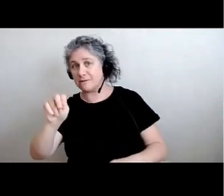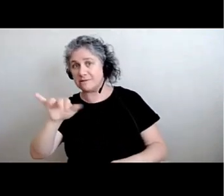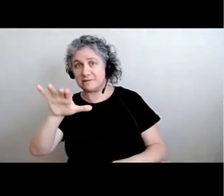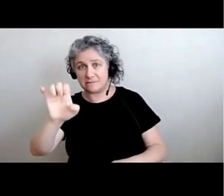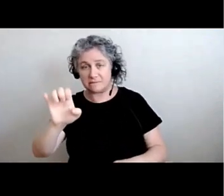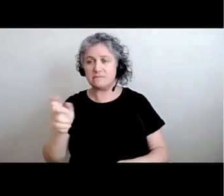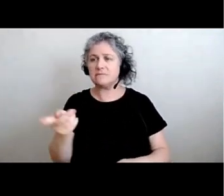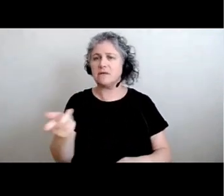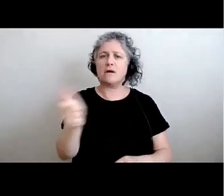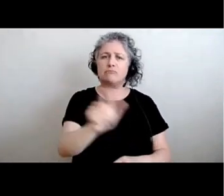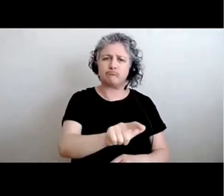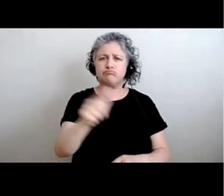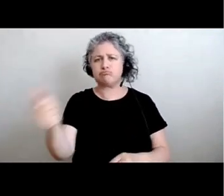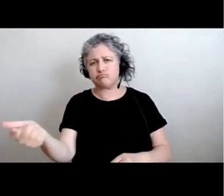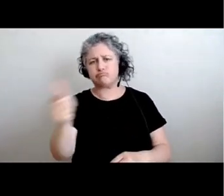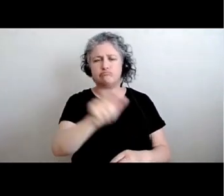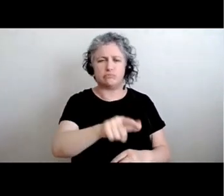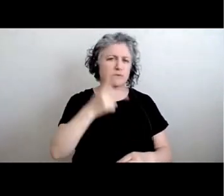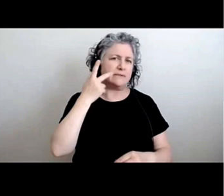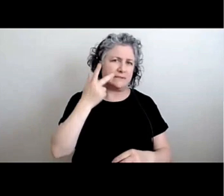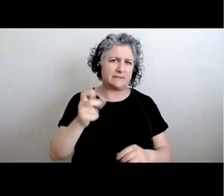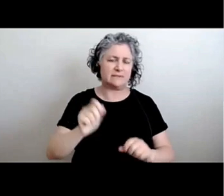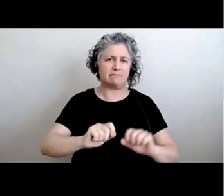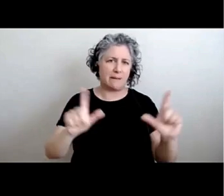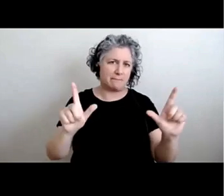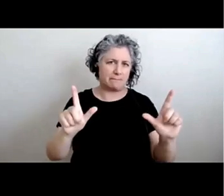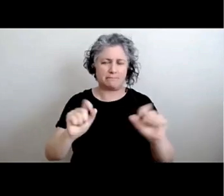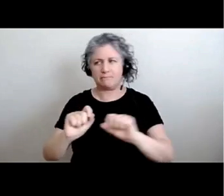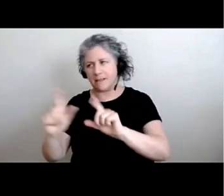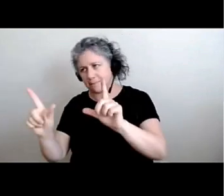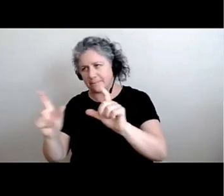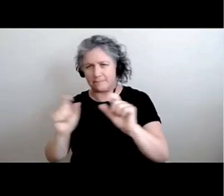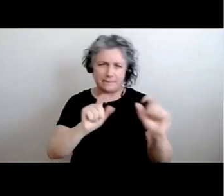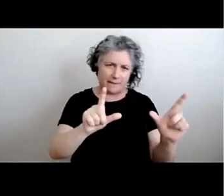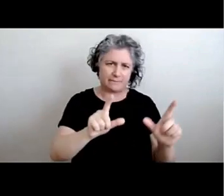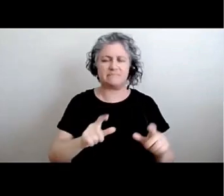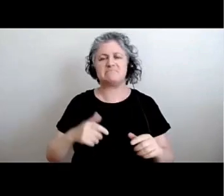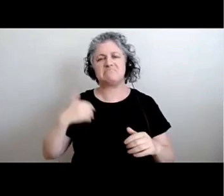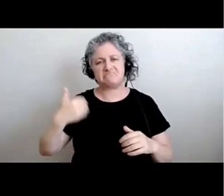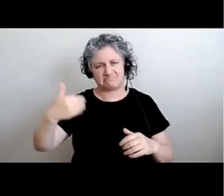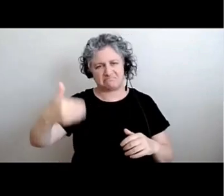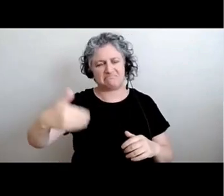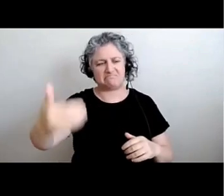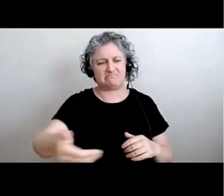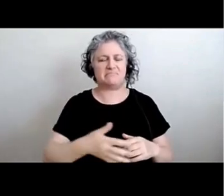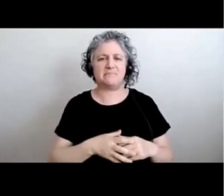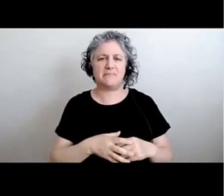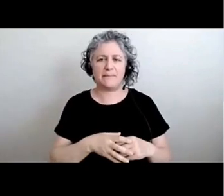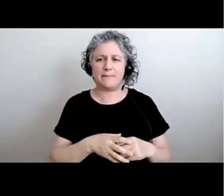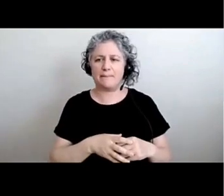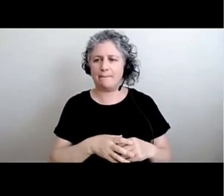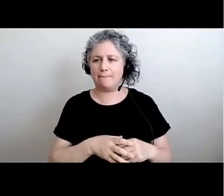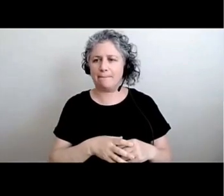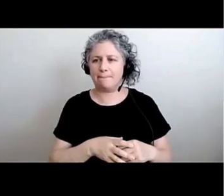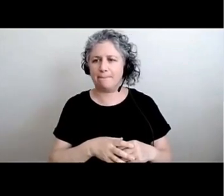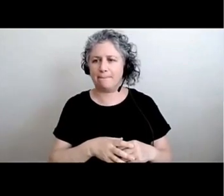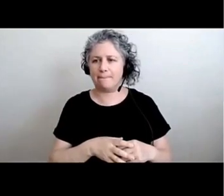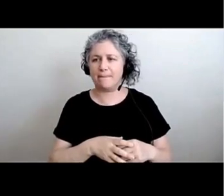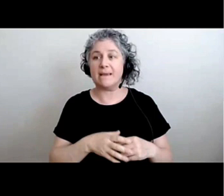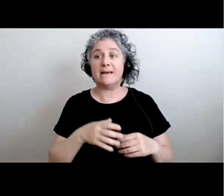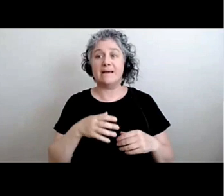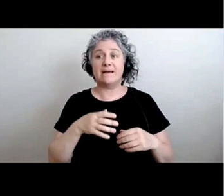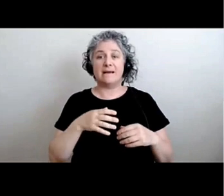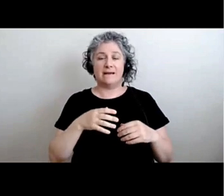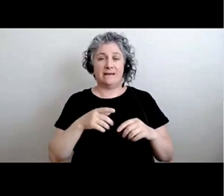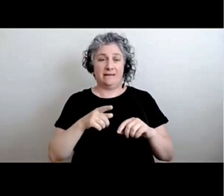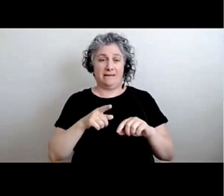be switching their screens, so you will see them popping up as we go through the presentations. And we couldn't